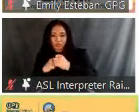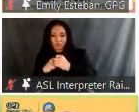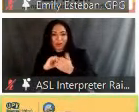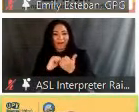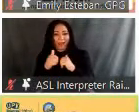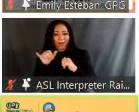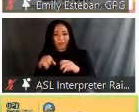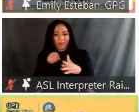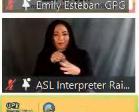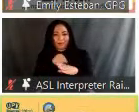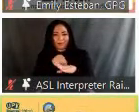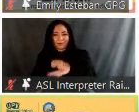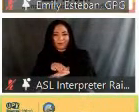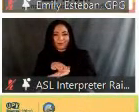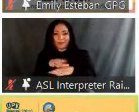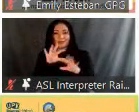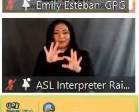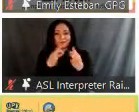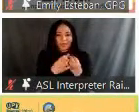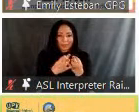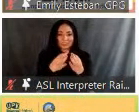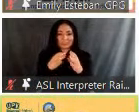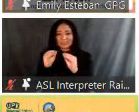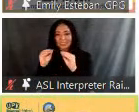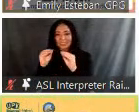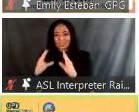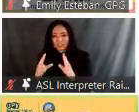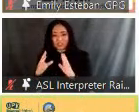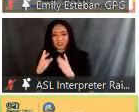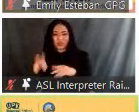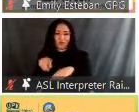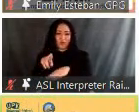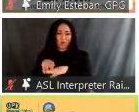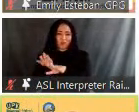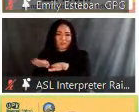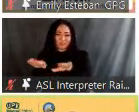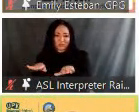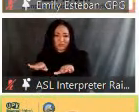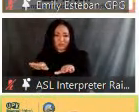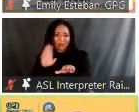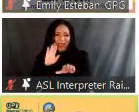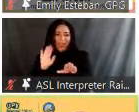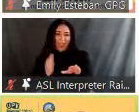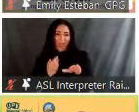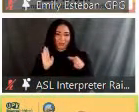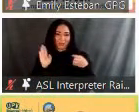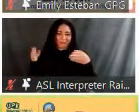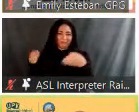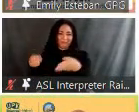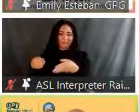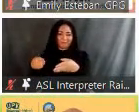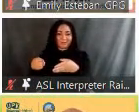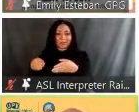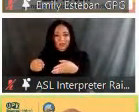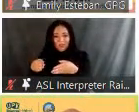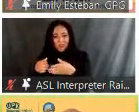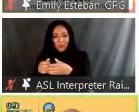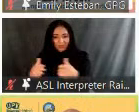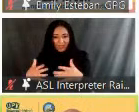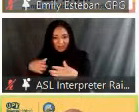impacts families, educators, and of course, the children who are at the center of our mission here and who we wouldn't be here